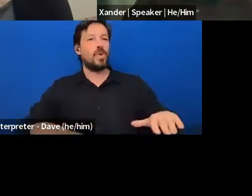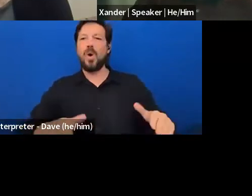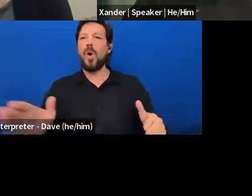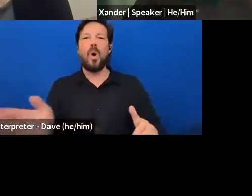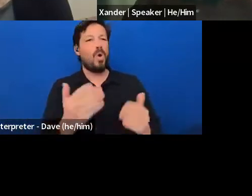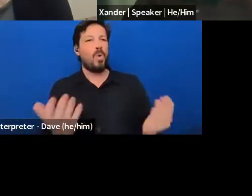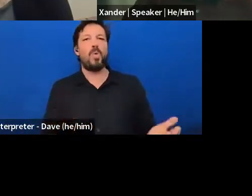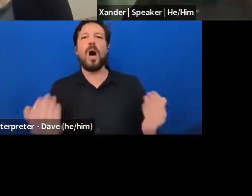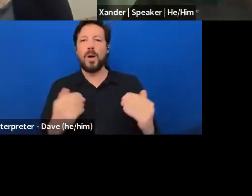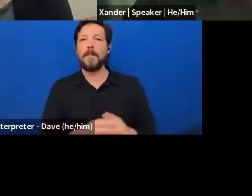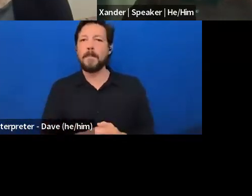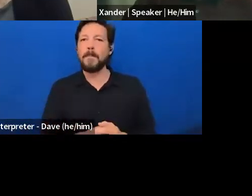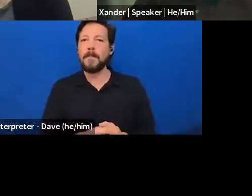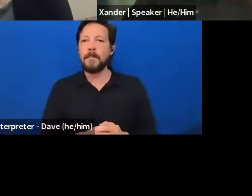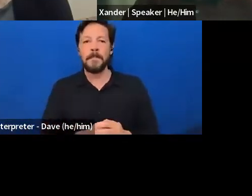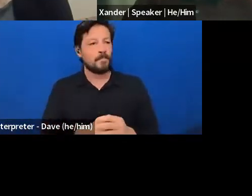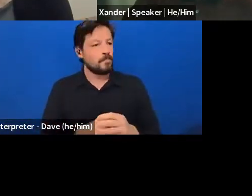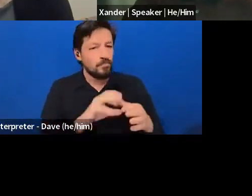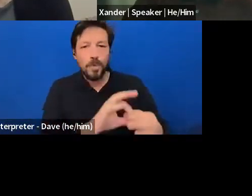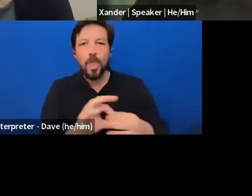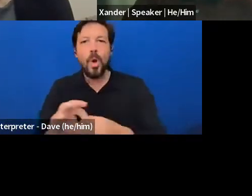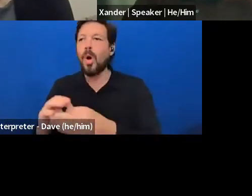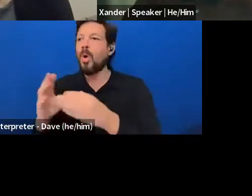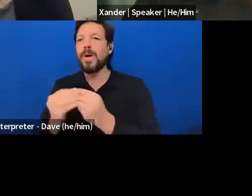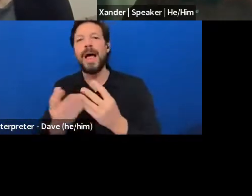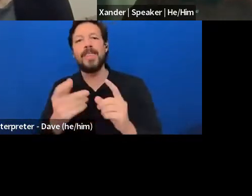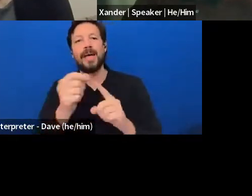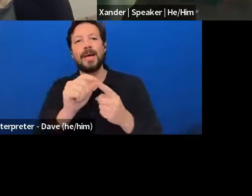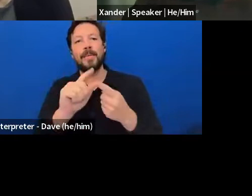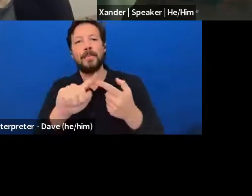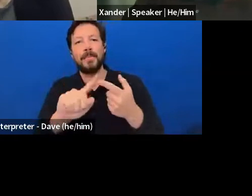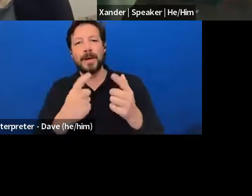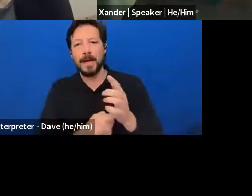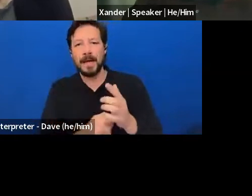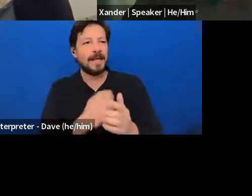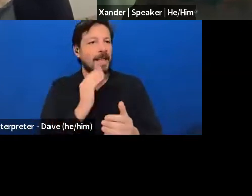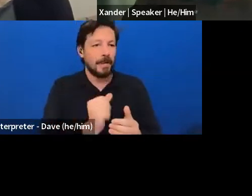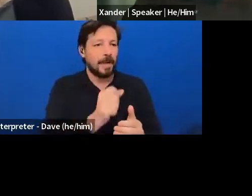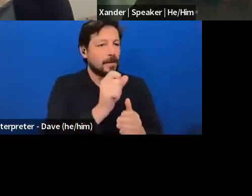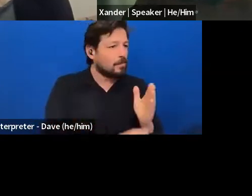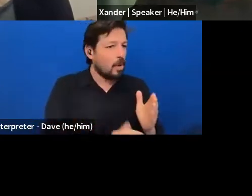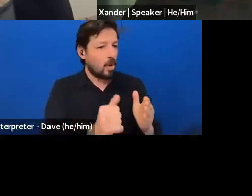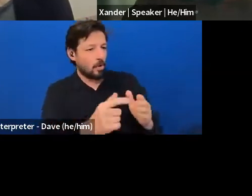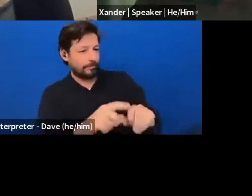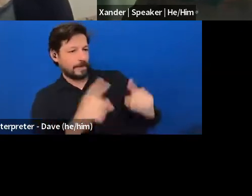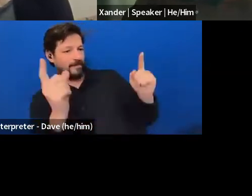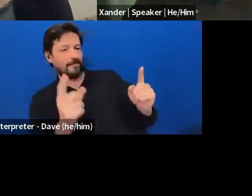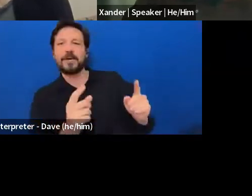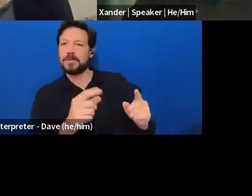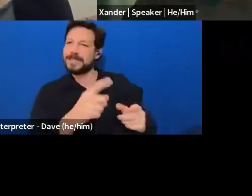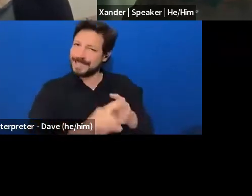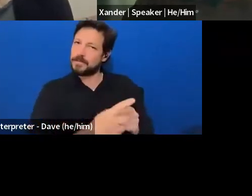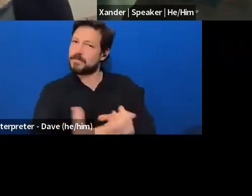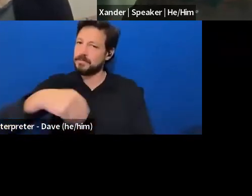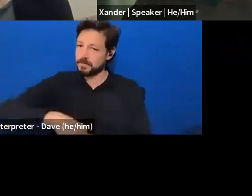supported to belong and not separated from their peers on the basis of disability or difference.